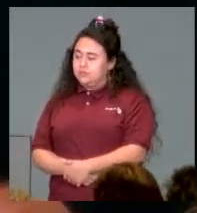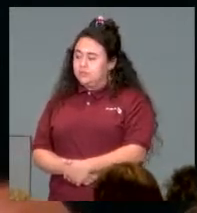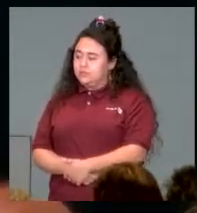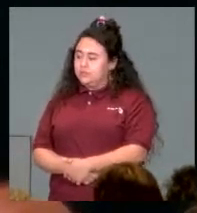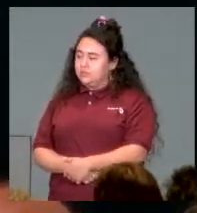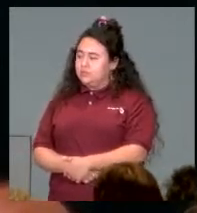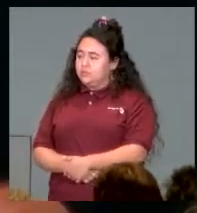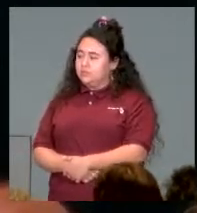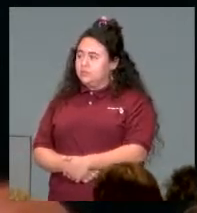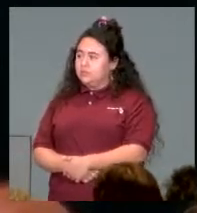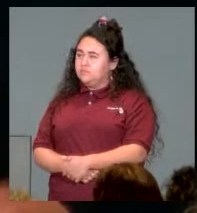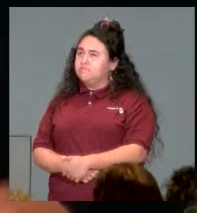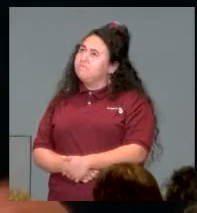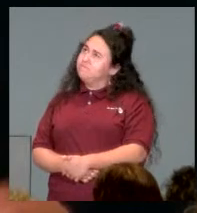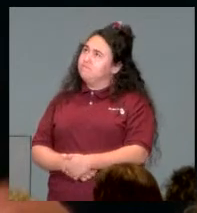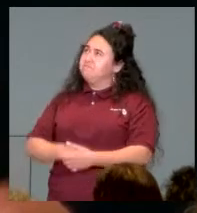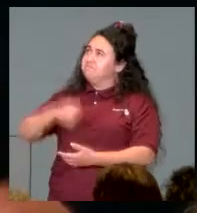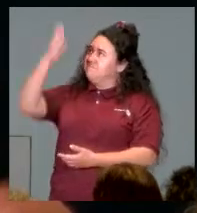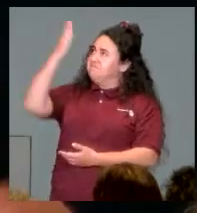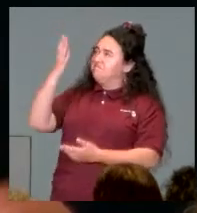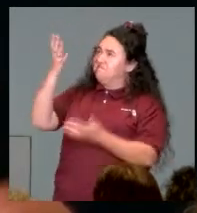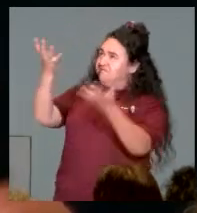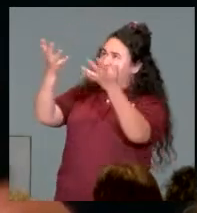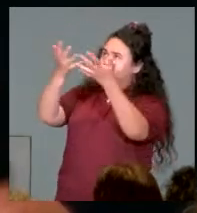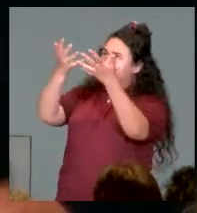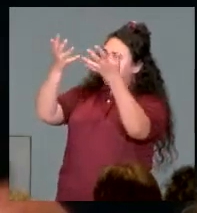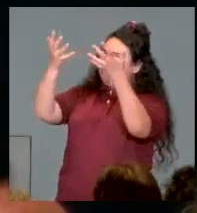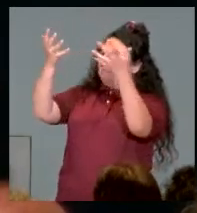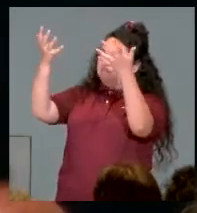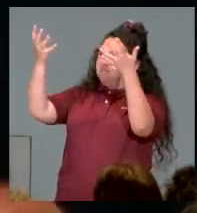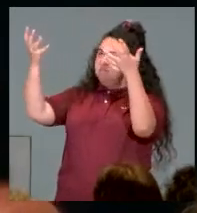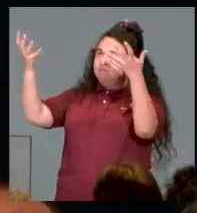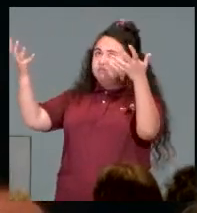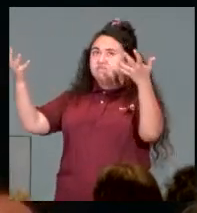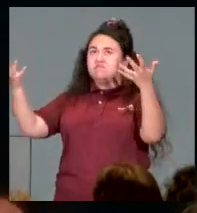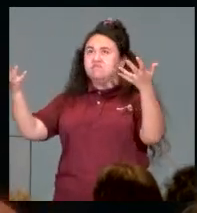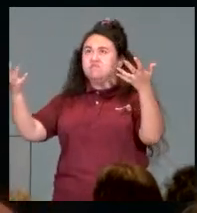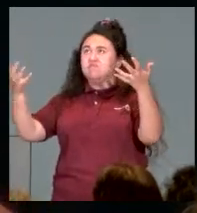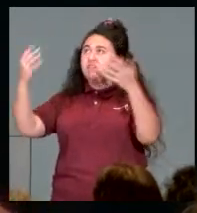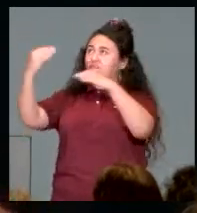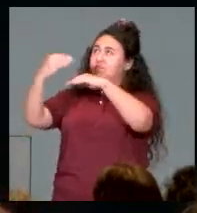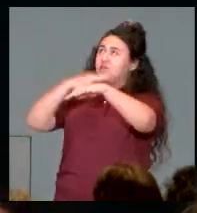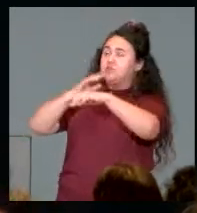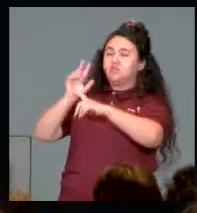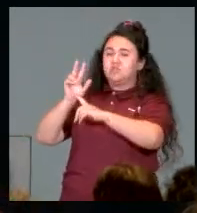A lot of God can happen in 3 seconds.